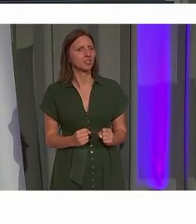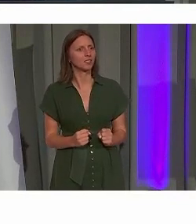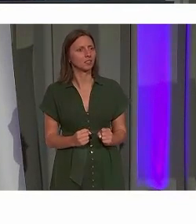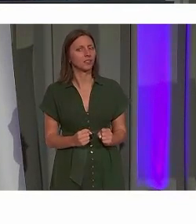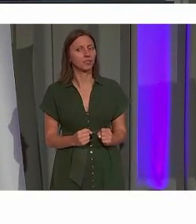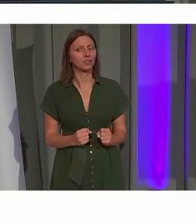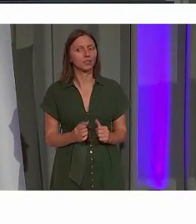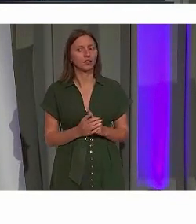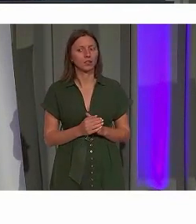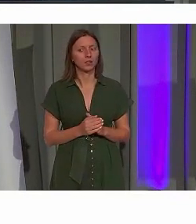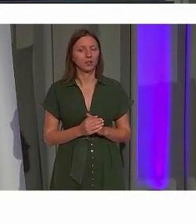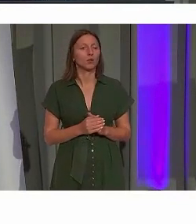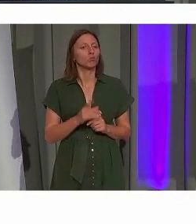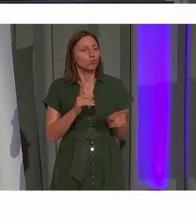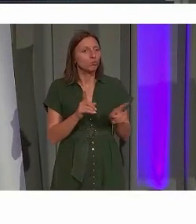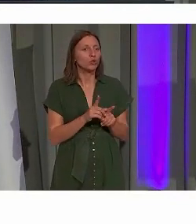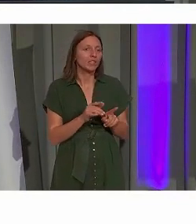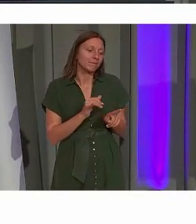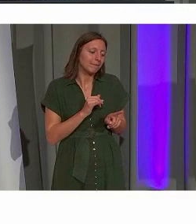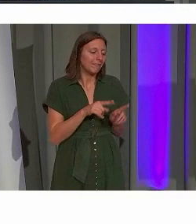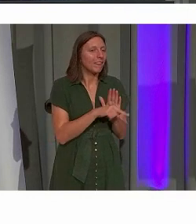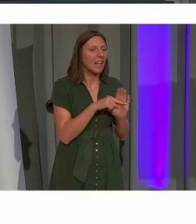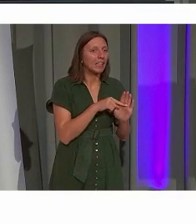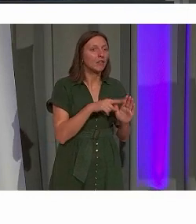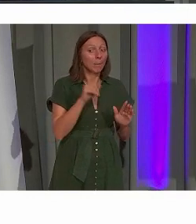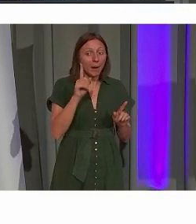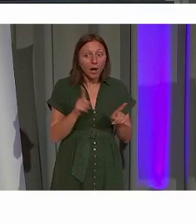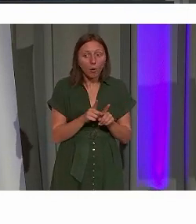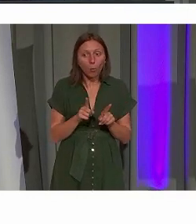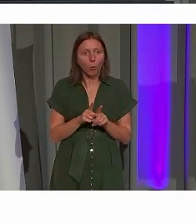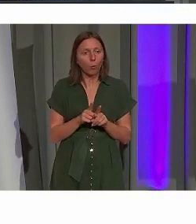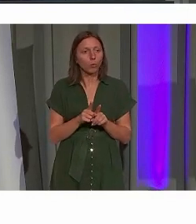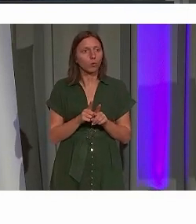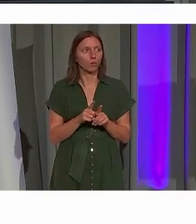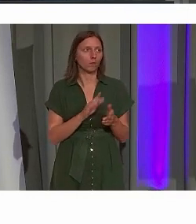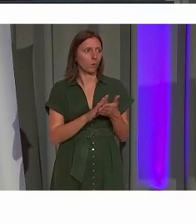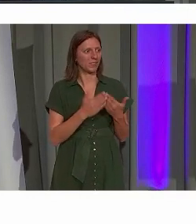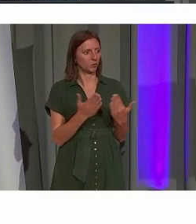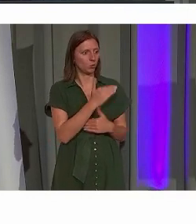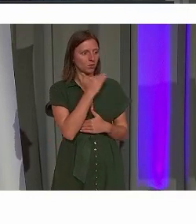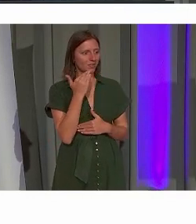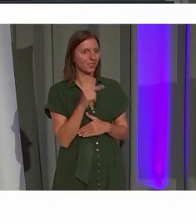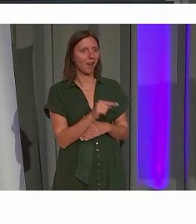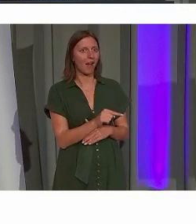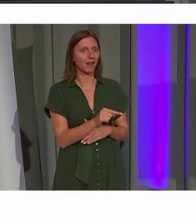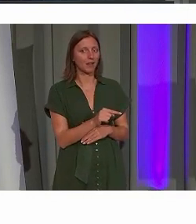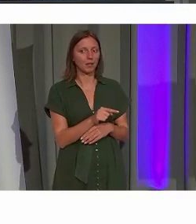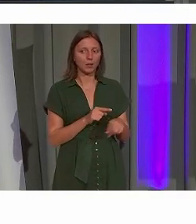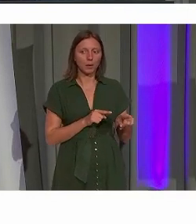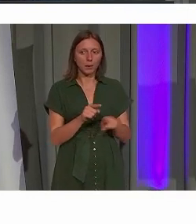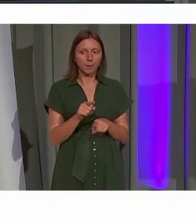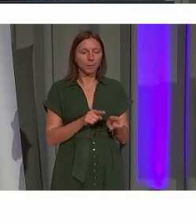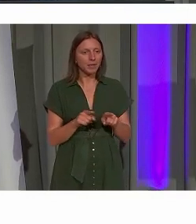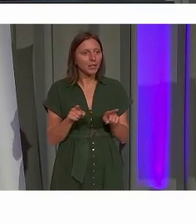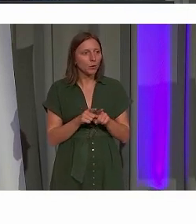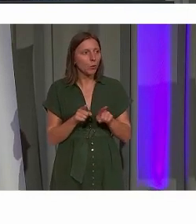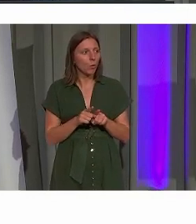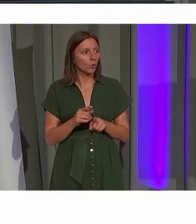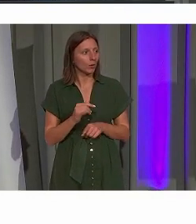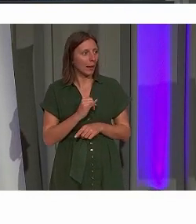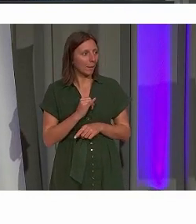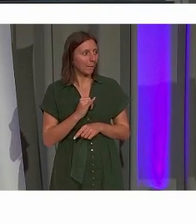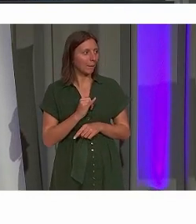missed opportunity. Not only bad things or there, actually the fact that it's actually